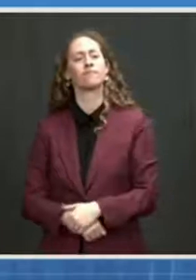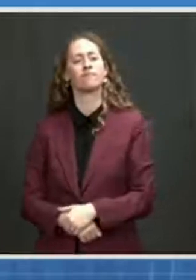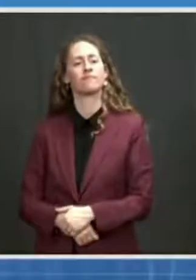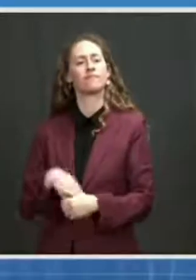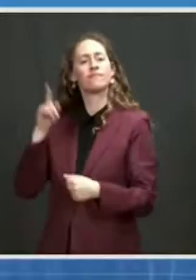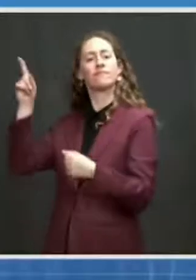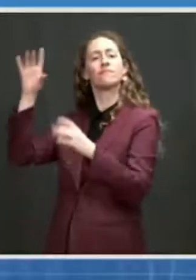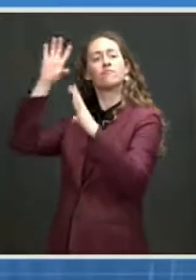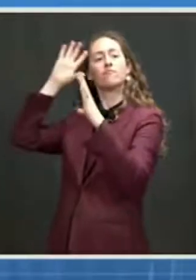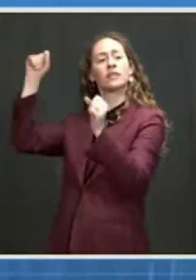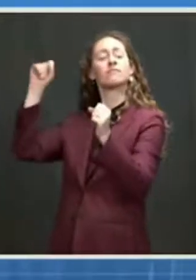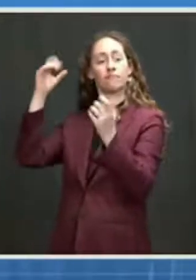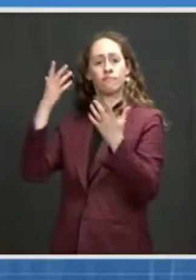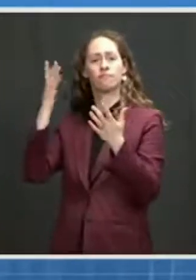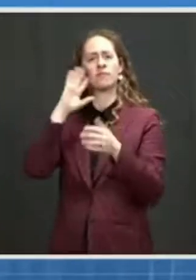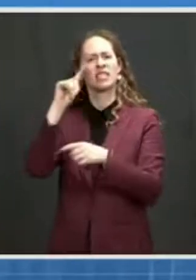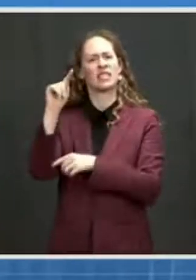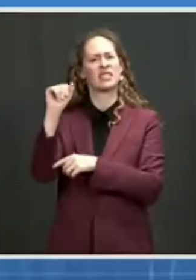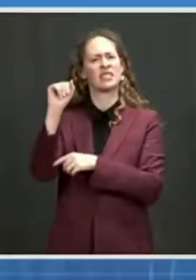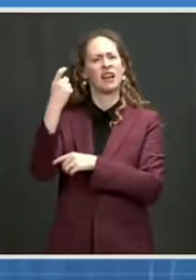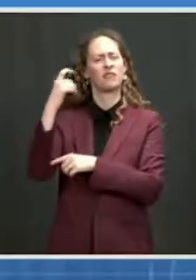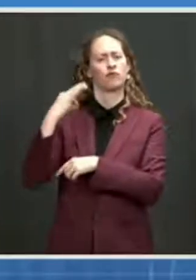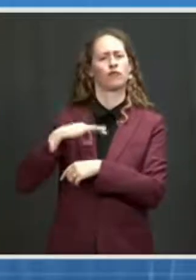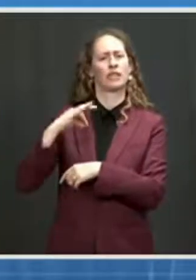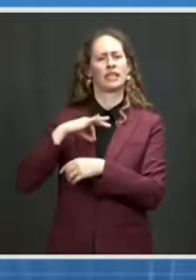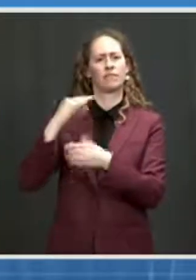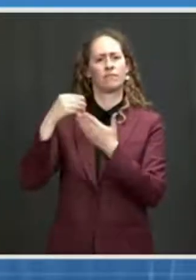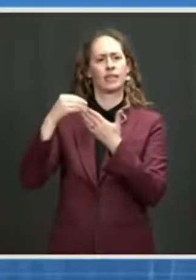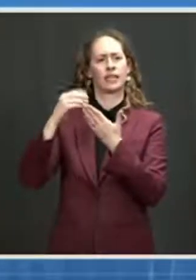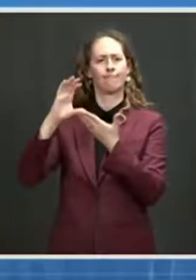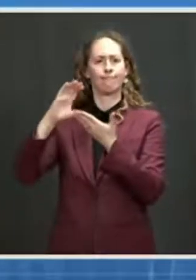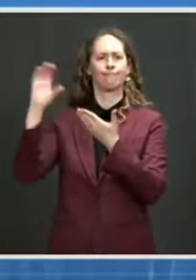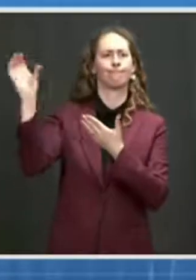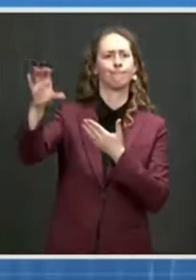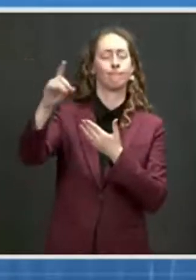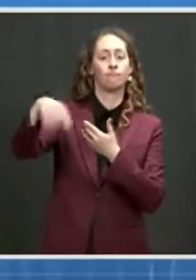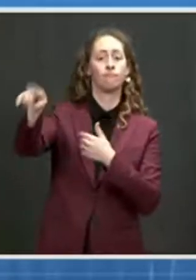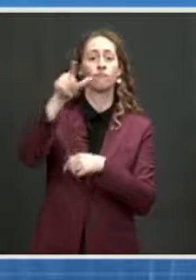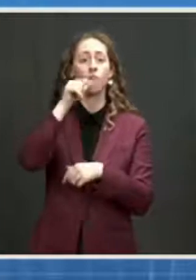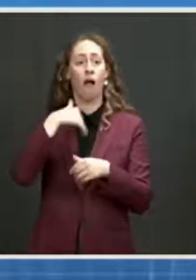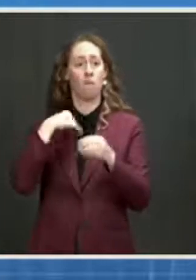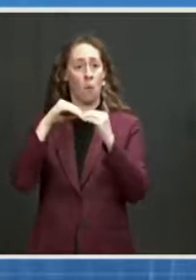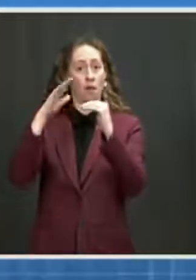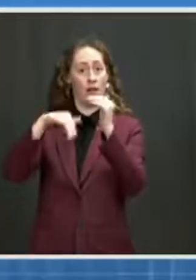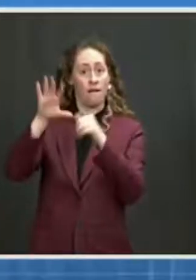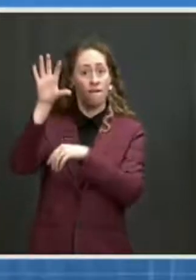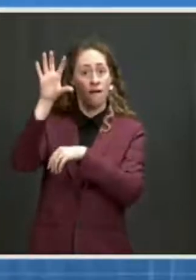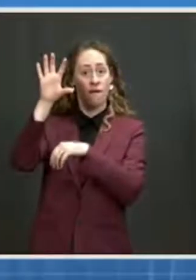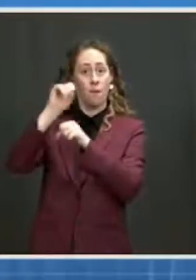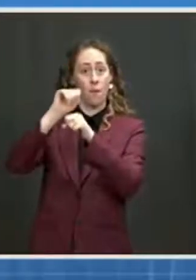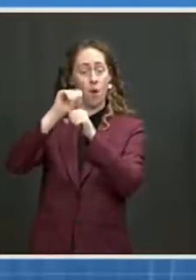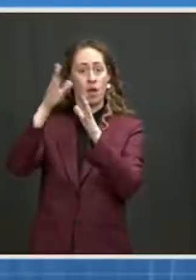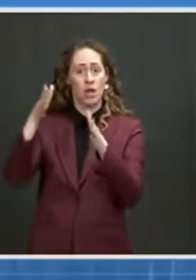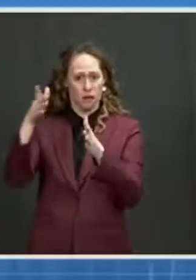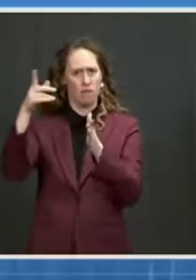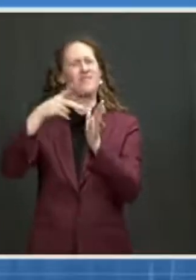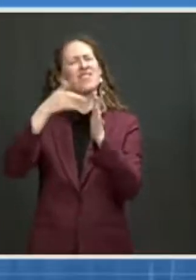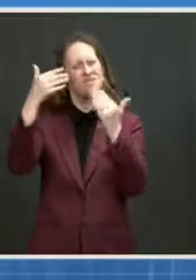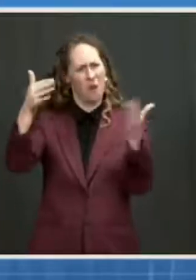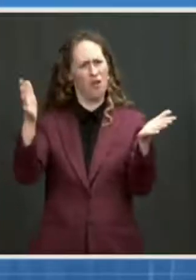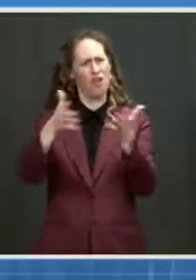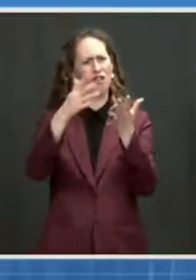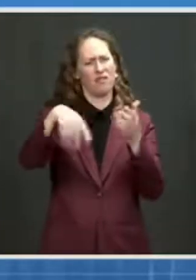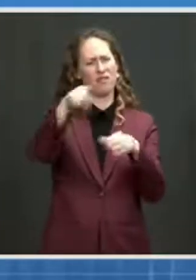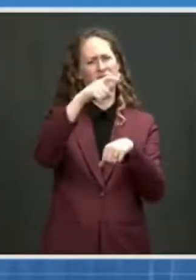employers, those with fewer than 500 employees, that provide paid time off for vaccination and any side effects. And he called on every employer